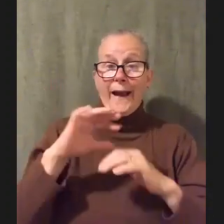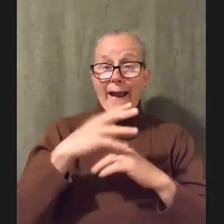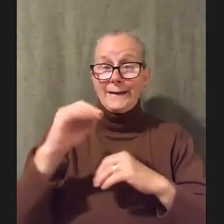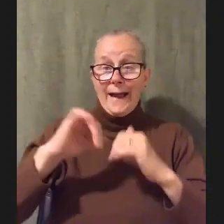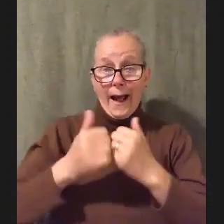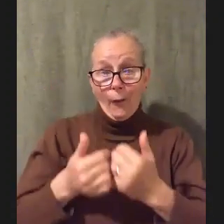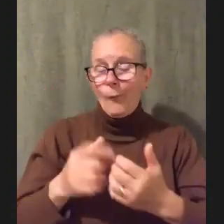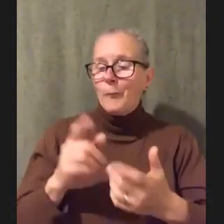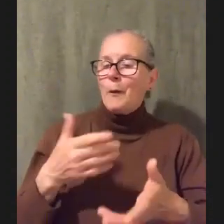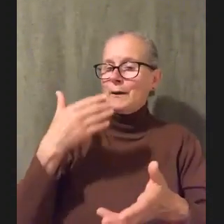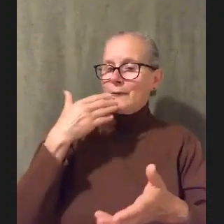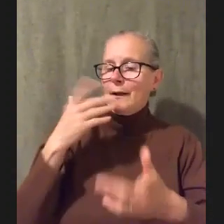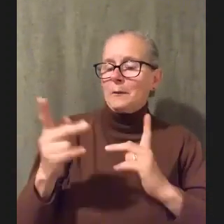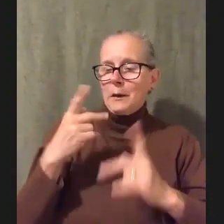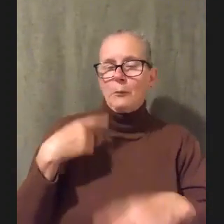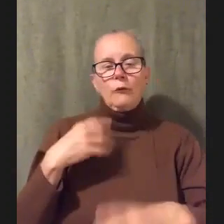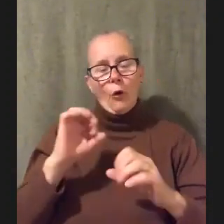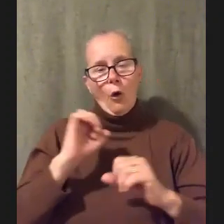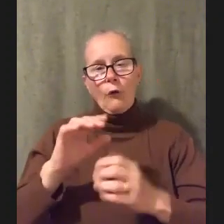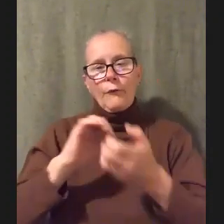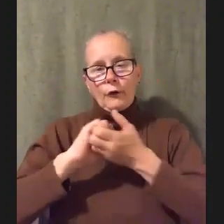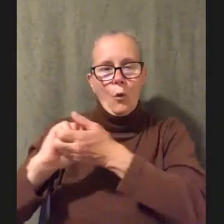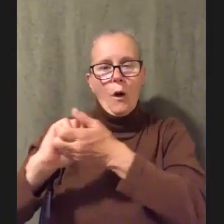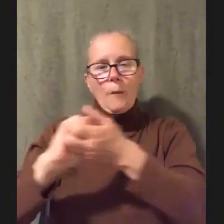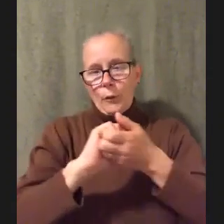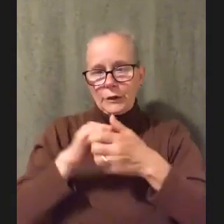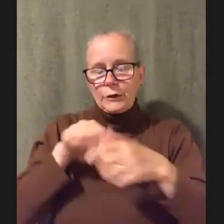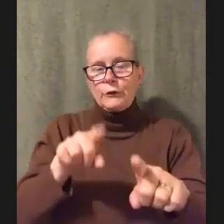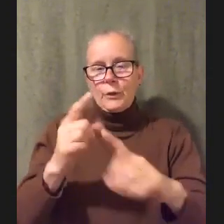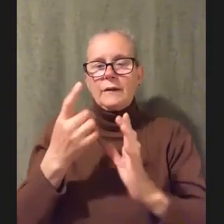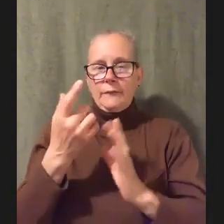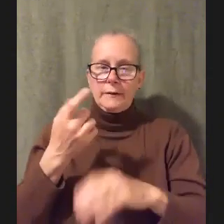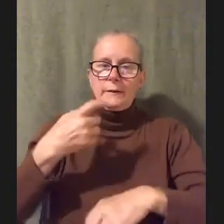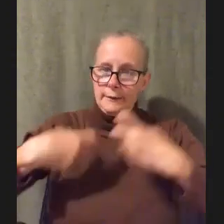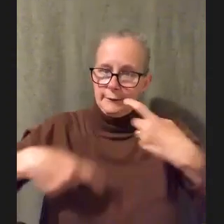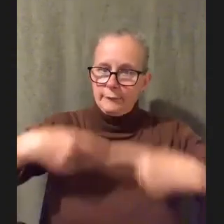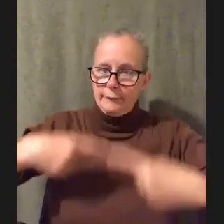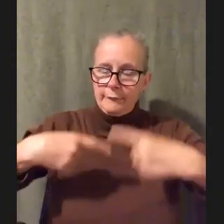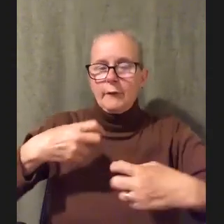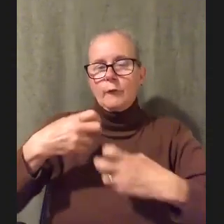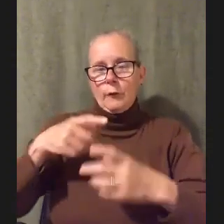just thank people for their cooperation at this time. Thank you.